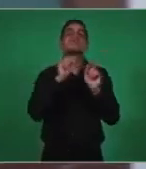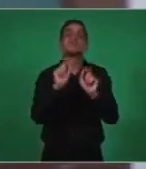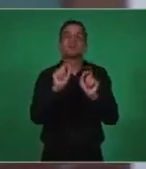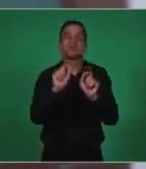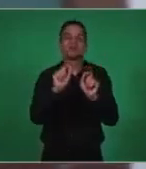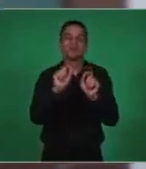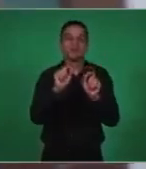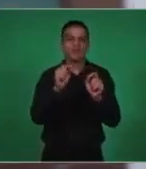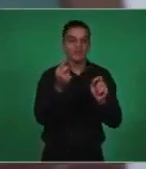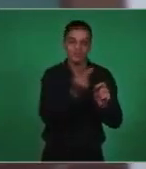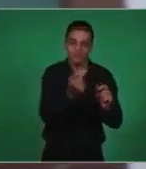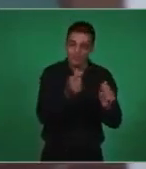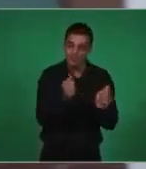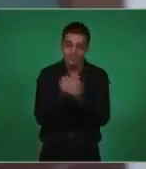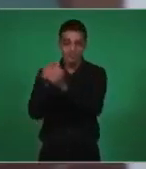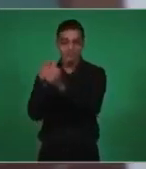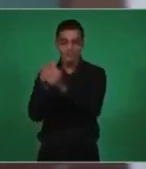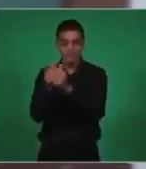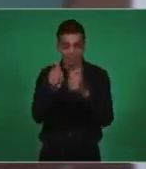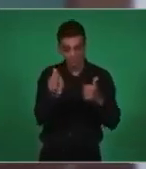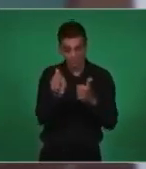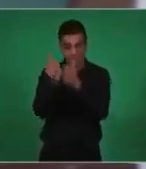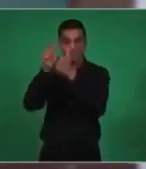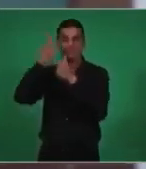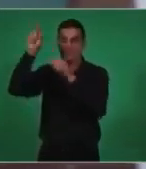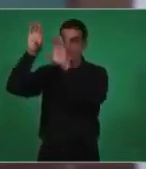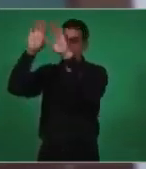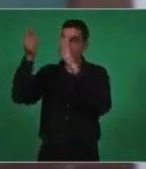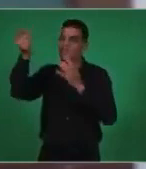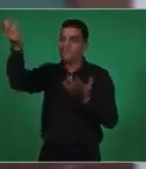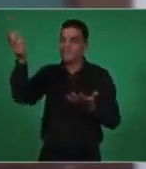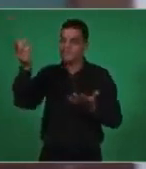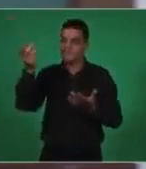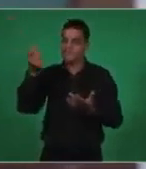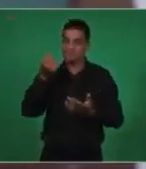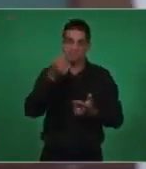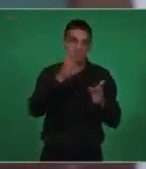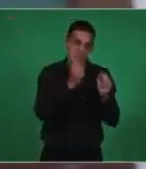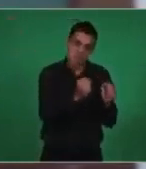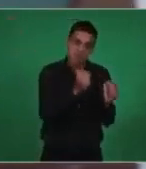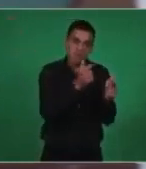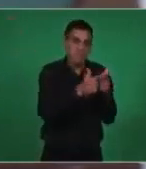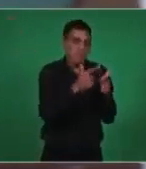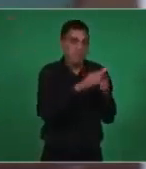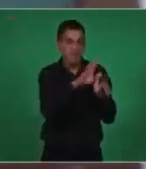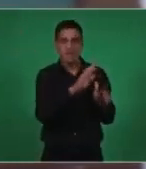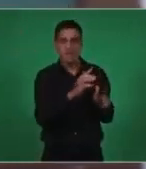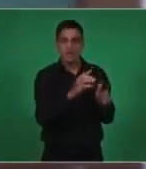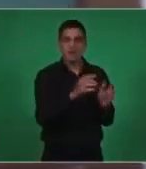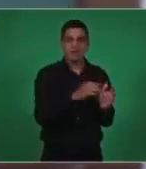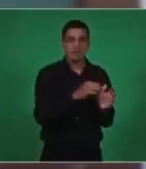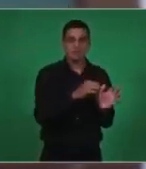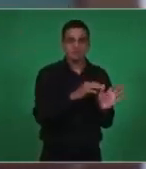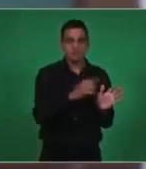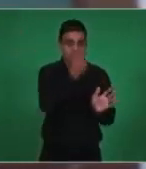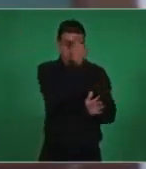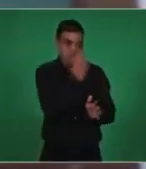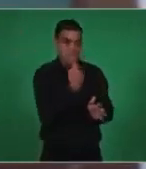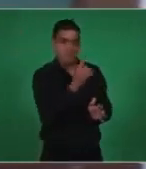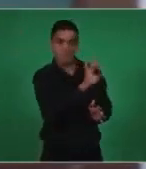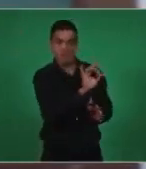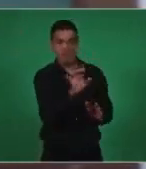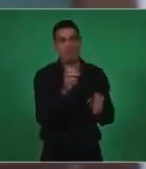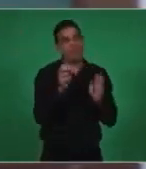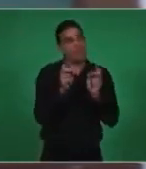you are going to heaven, she is going to heaven as well. You need to move forward in faith. Don't look to men, look to the Lord.